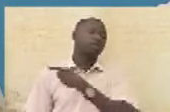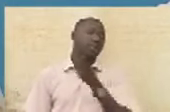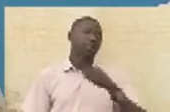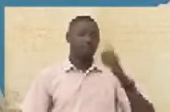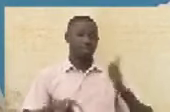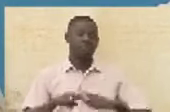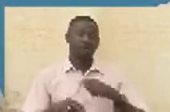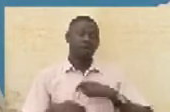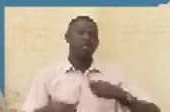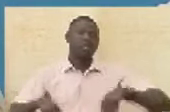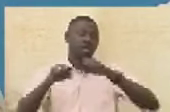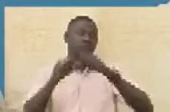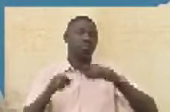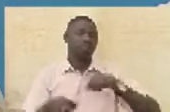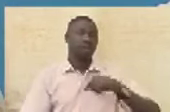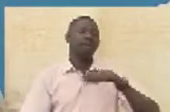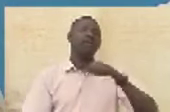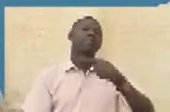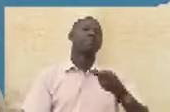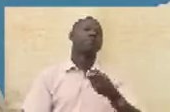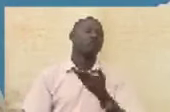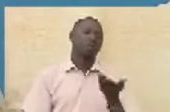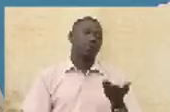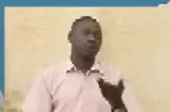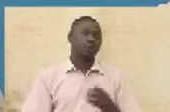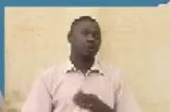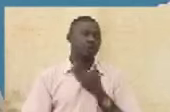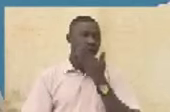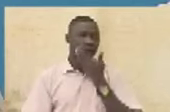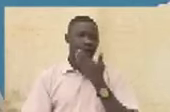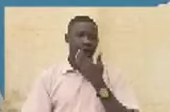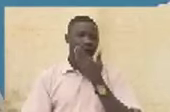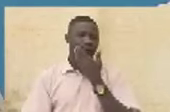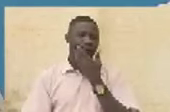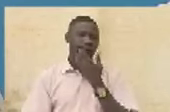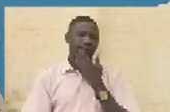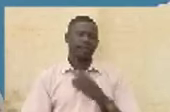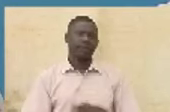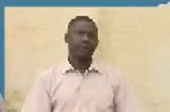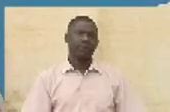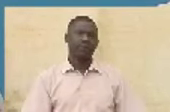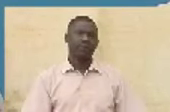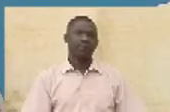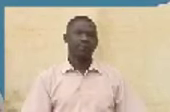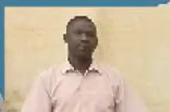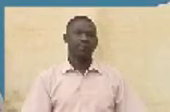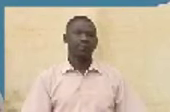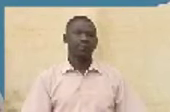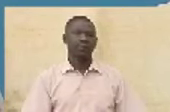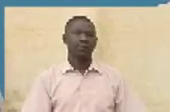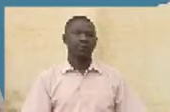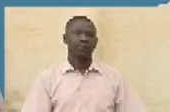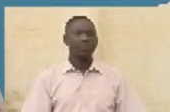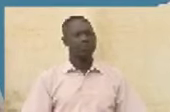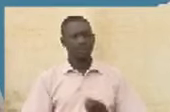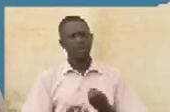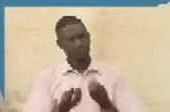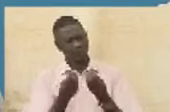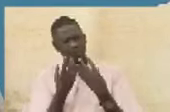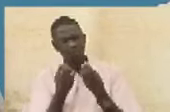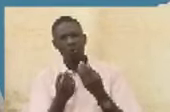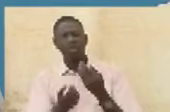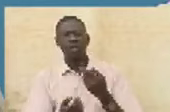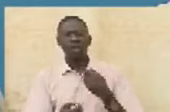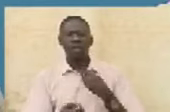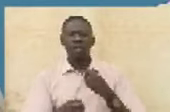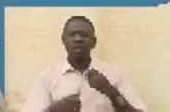from. Can you tell me about when they entered into your compound? Ko isa fono nya bilingi nara idun de la korda nyin